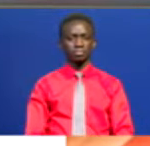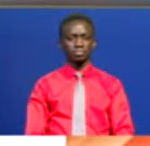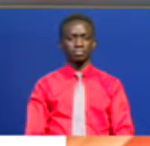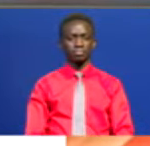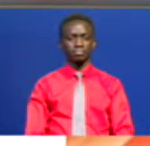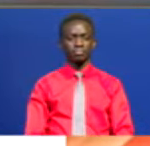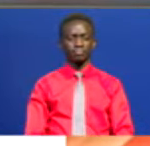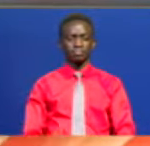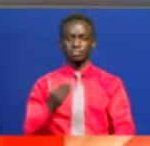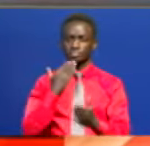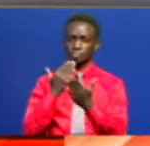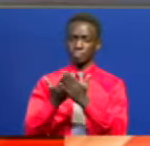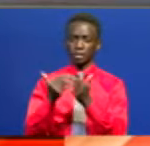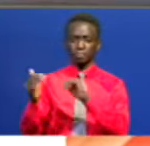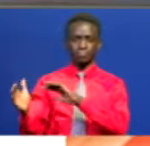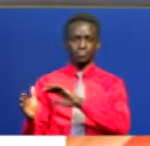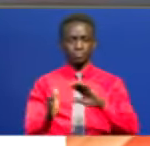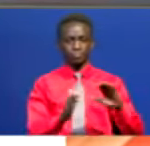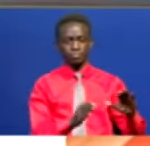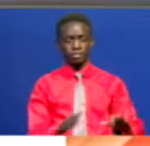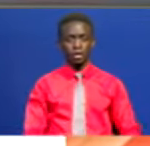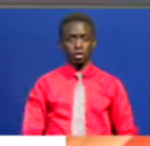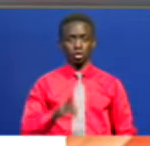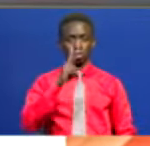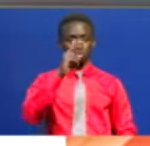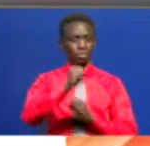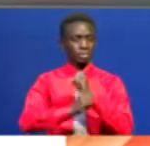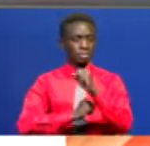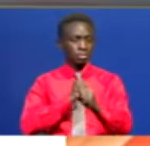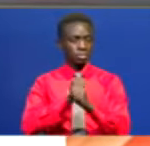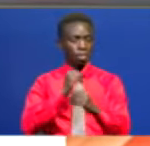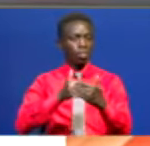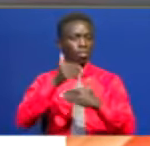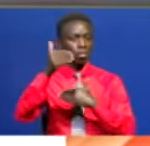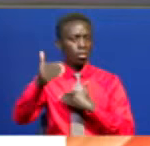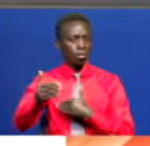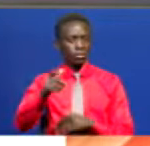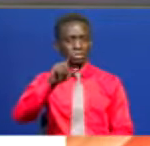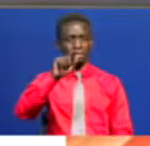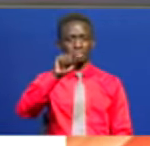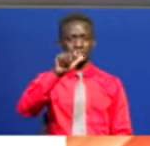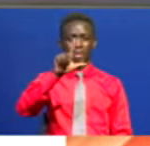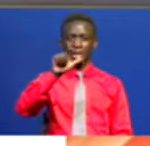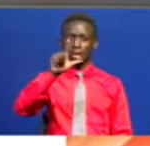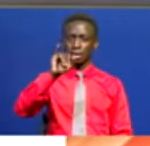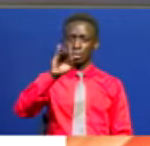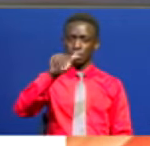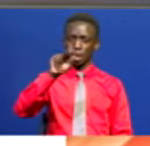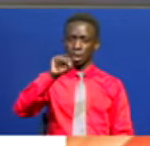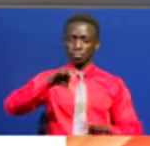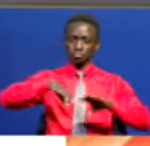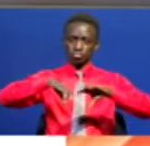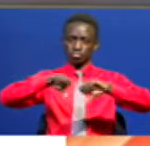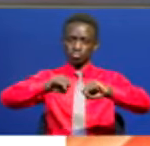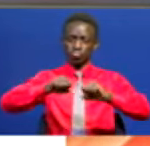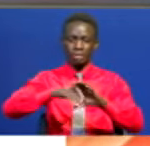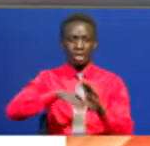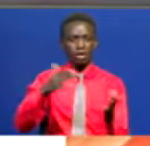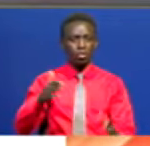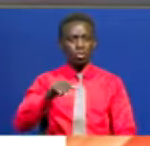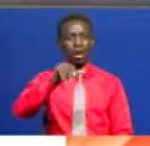Thank you, Kabasa. Now, across the borders, 2 years after the Taliban came into power in Afghanistan, not a single country has